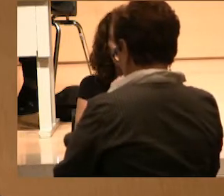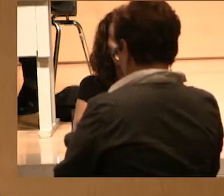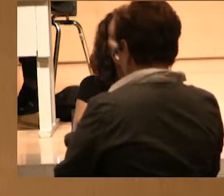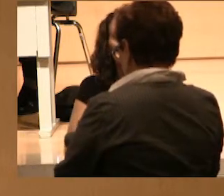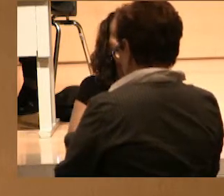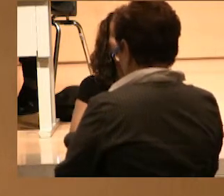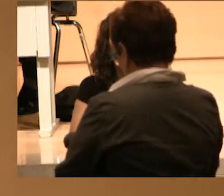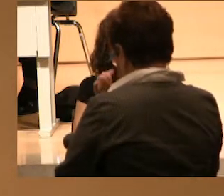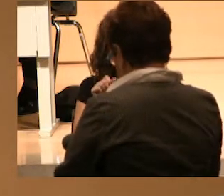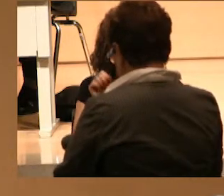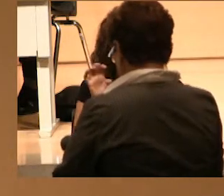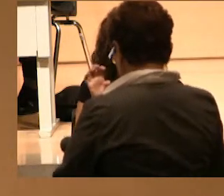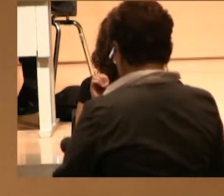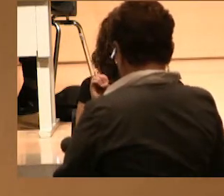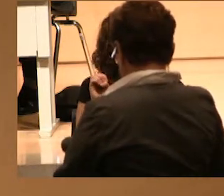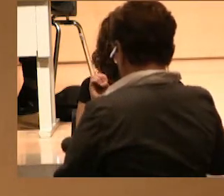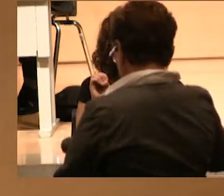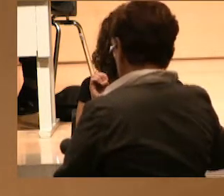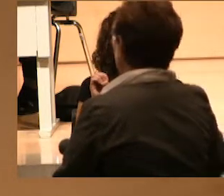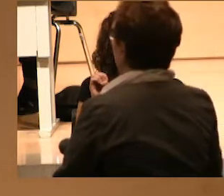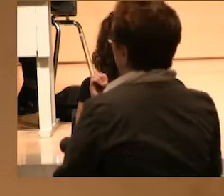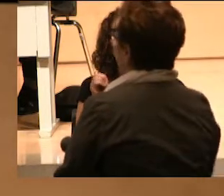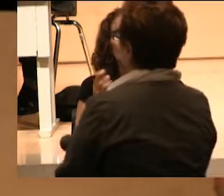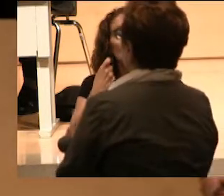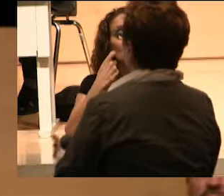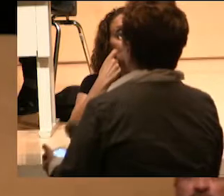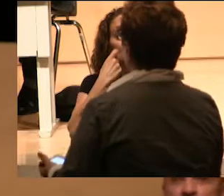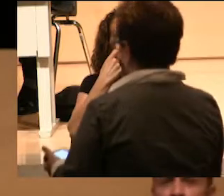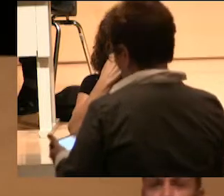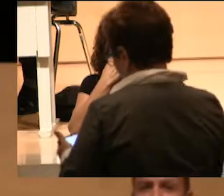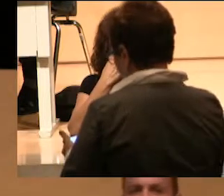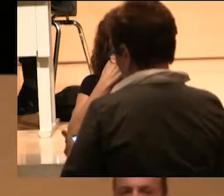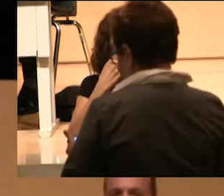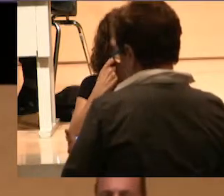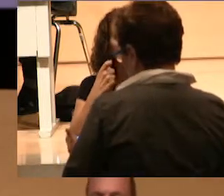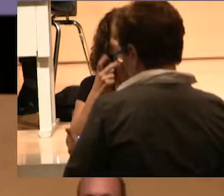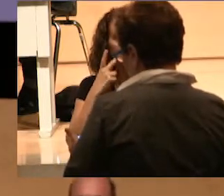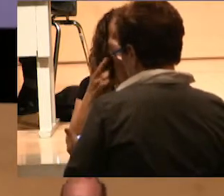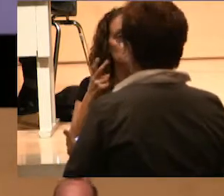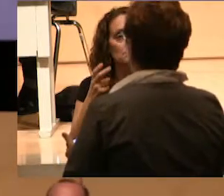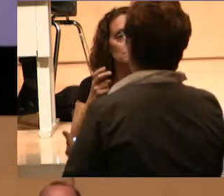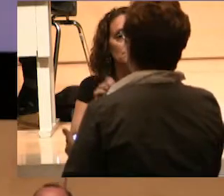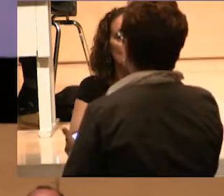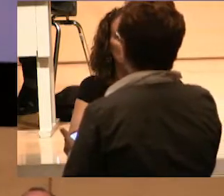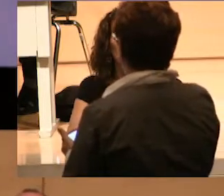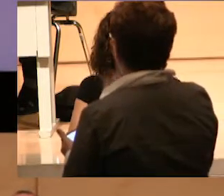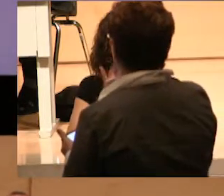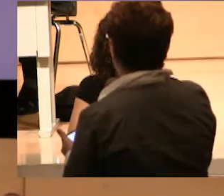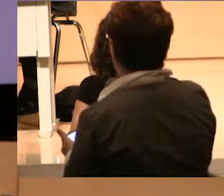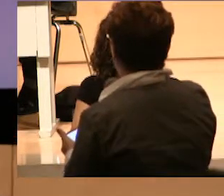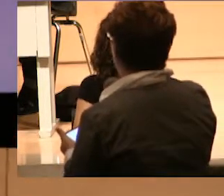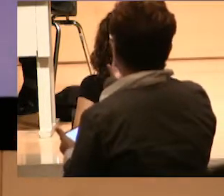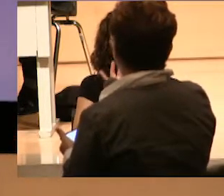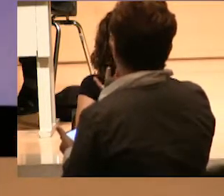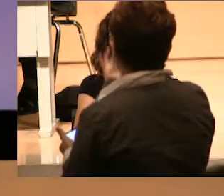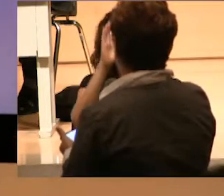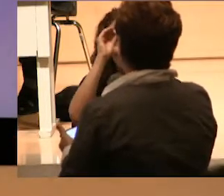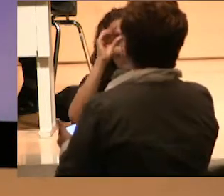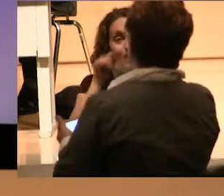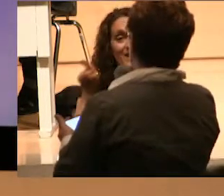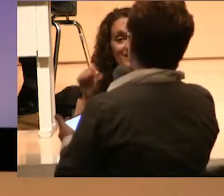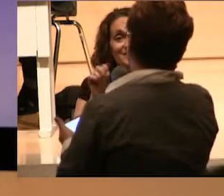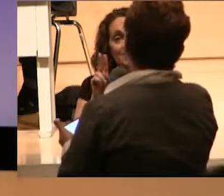case of recently. There's been a lot of press about the 9-year-old boy in